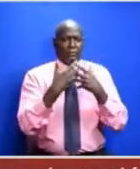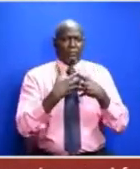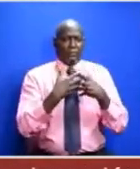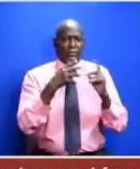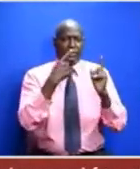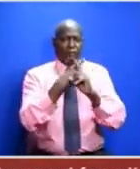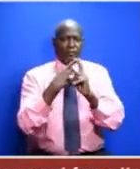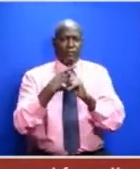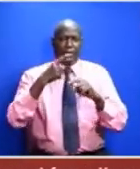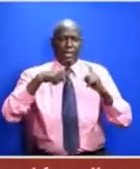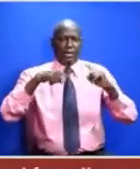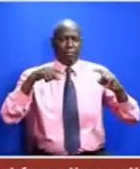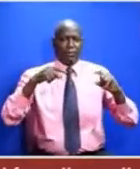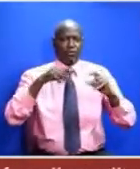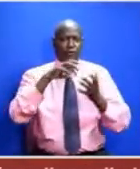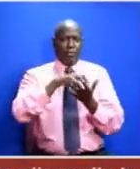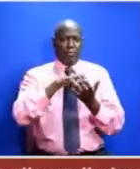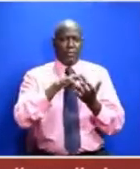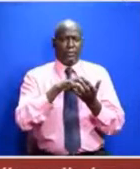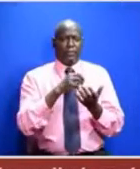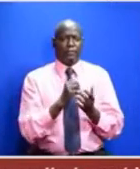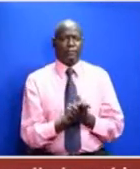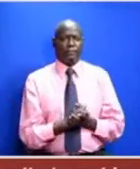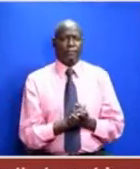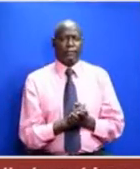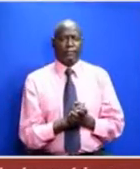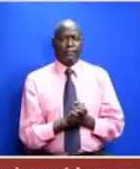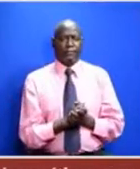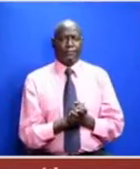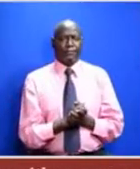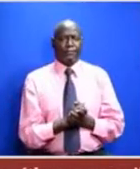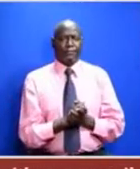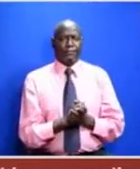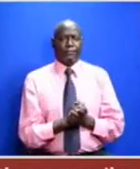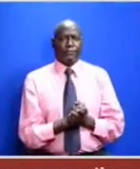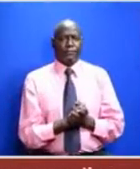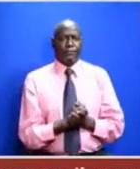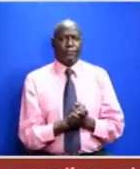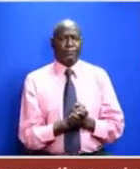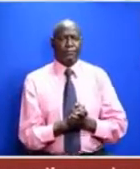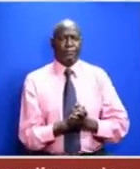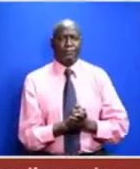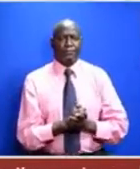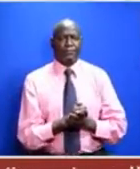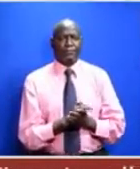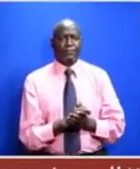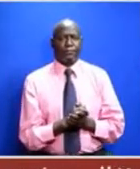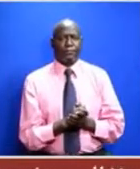matter. Reporting for OPTV Newswatch, my name is Nelias Wanchiru.